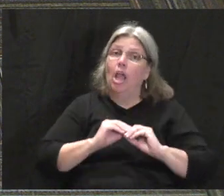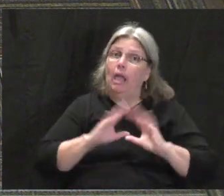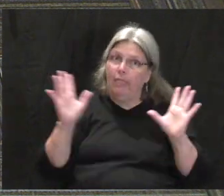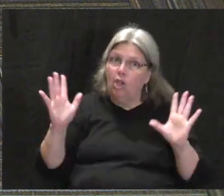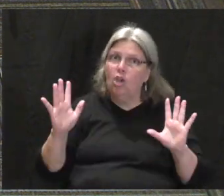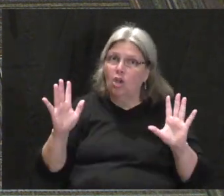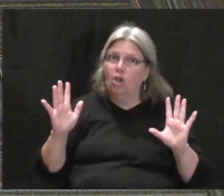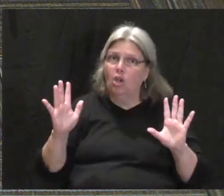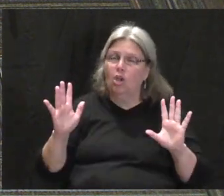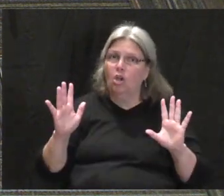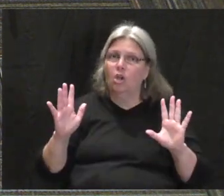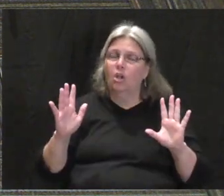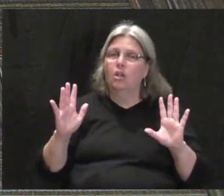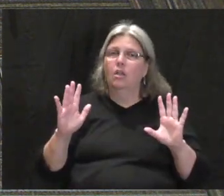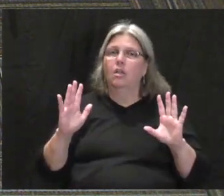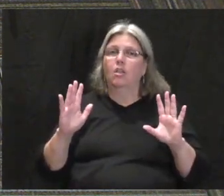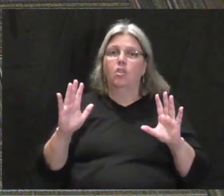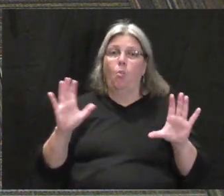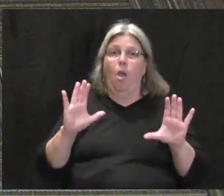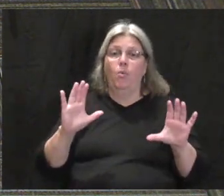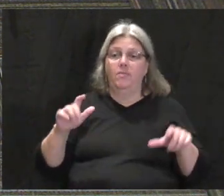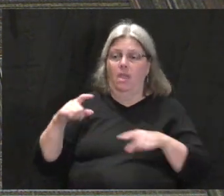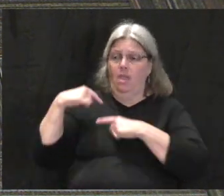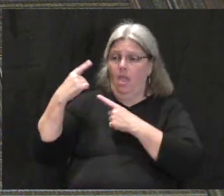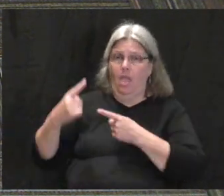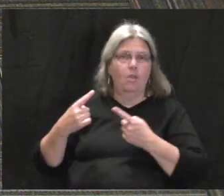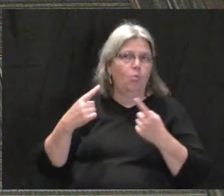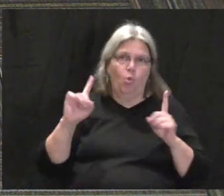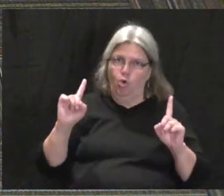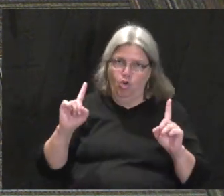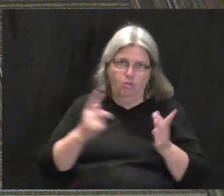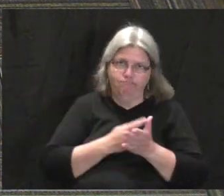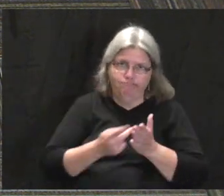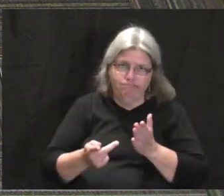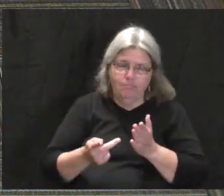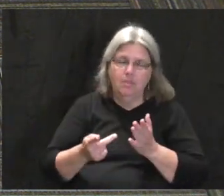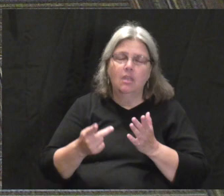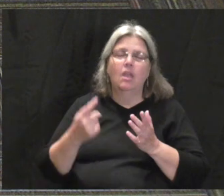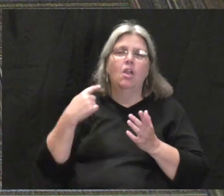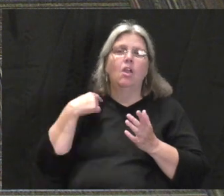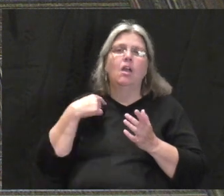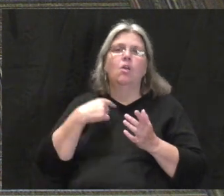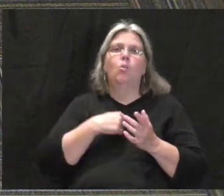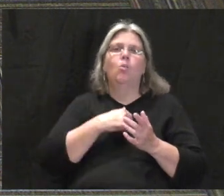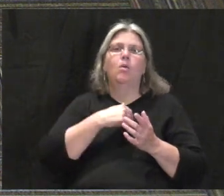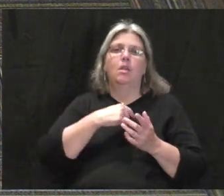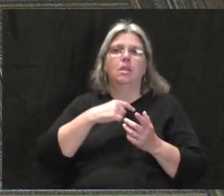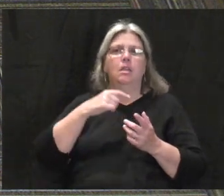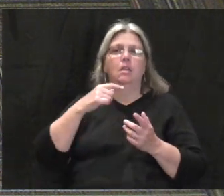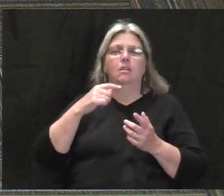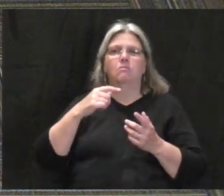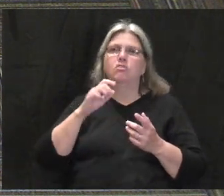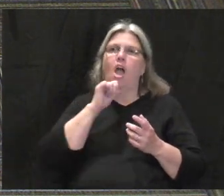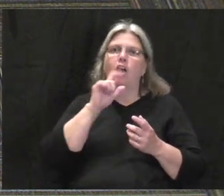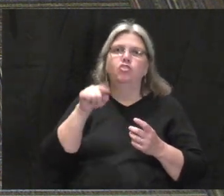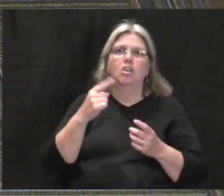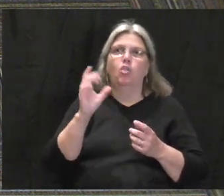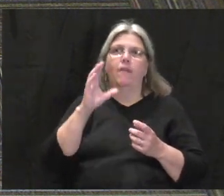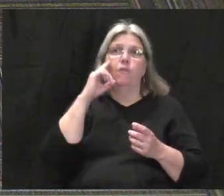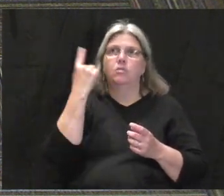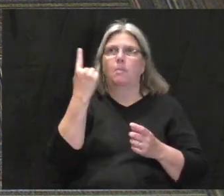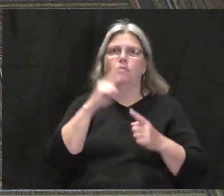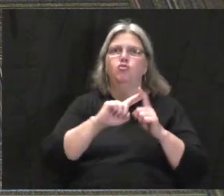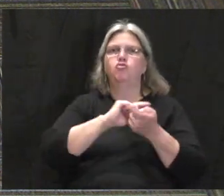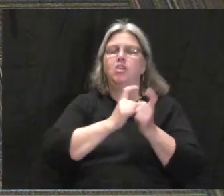said, the definition of insanity is continuing to do the same thing and expecting different results.